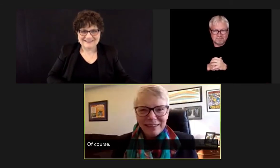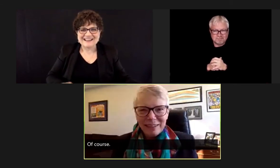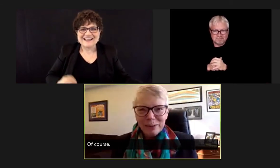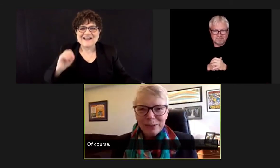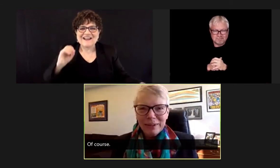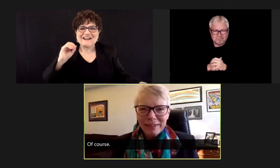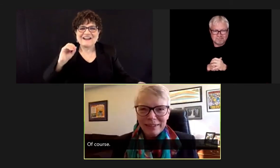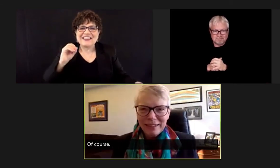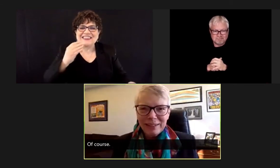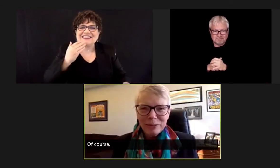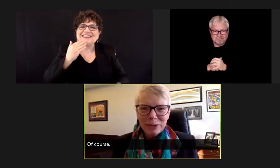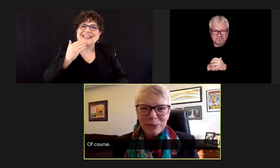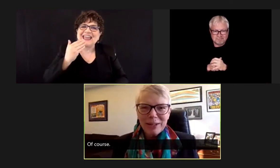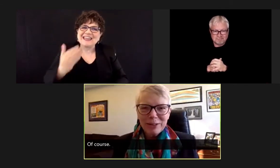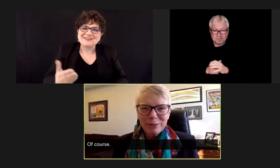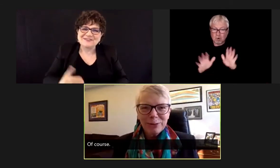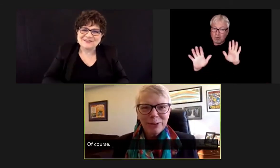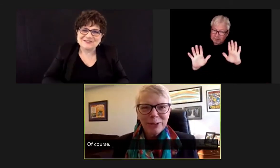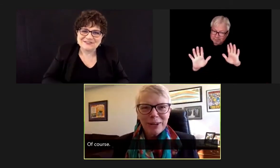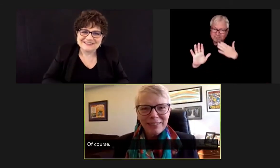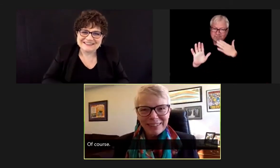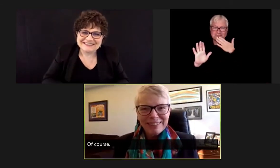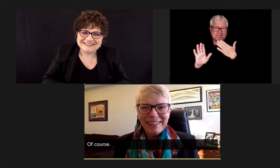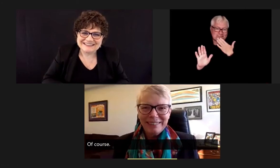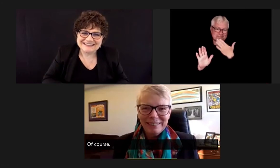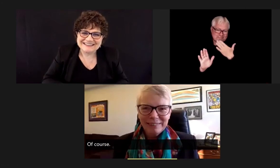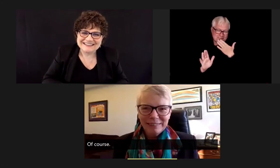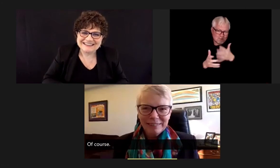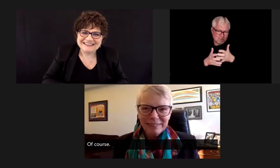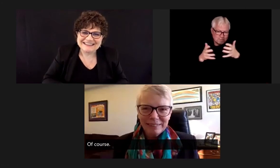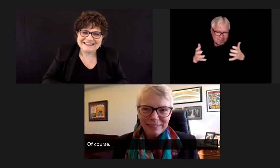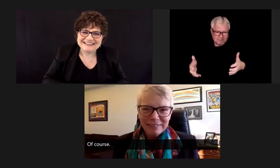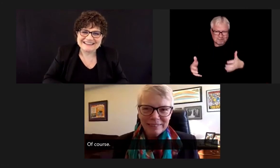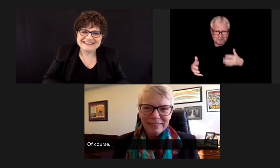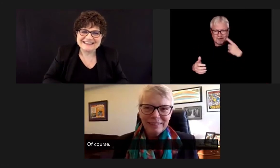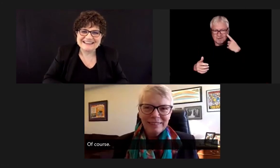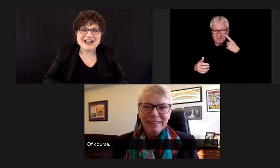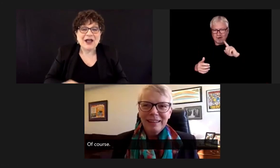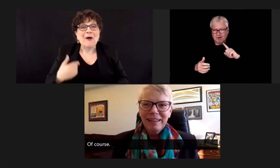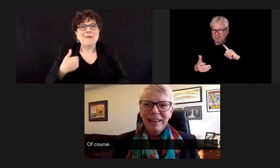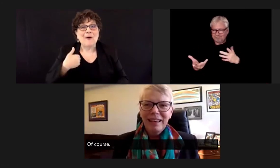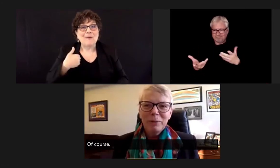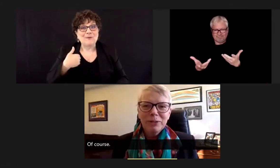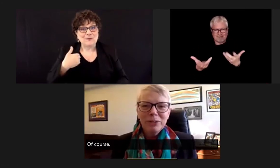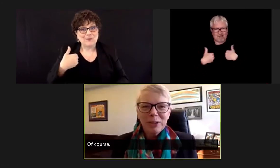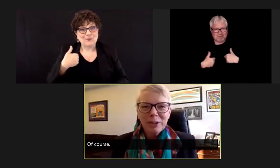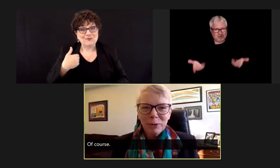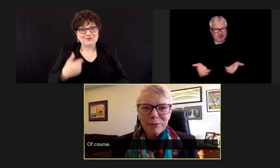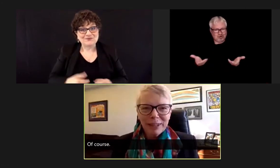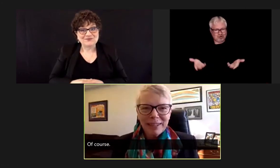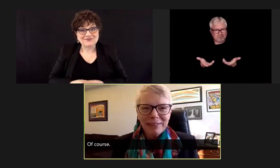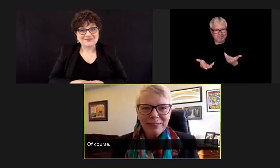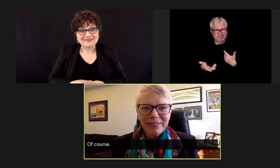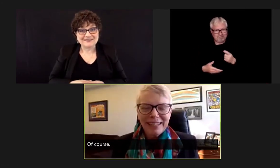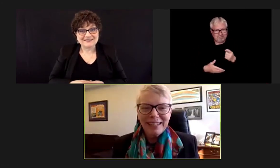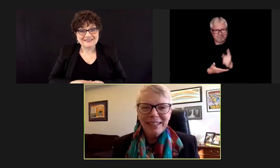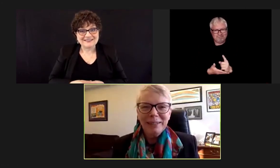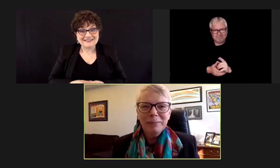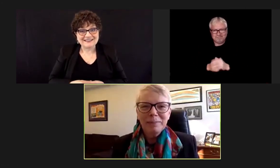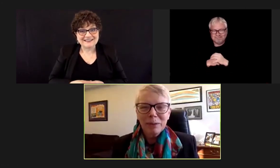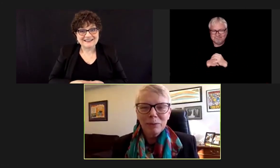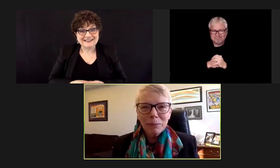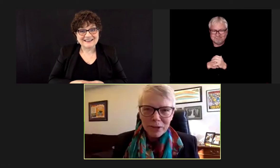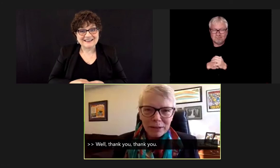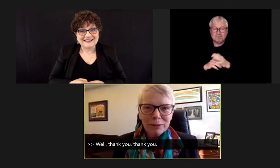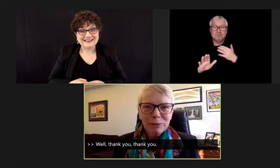Well, thank you. Thank you so much for having me. Thank you. I was on briefly